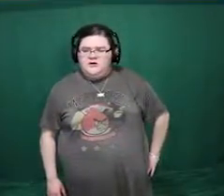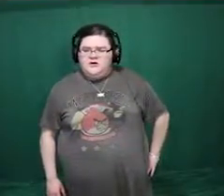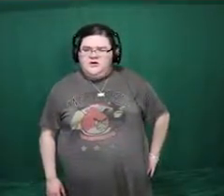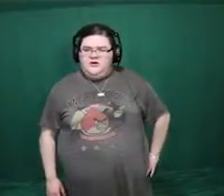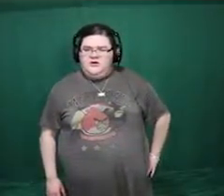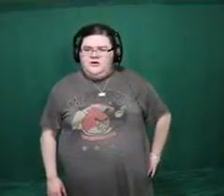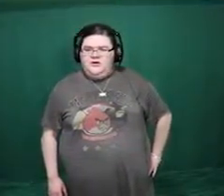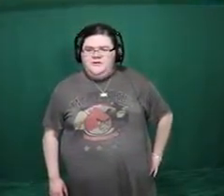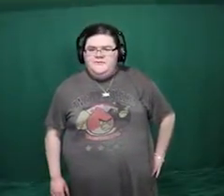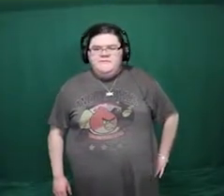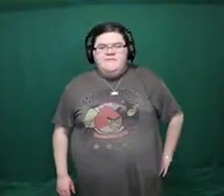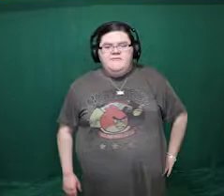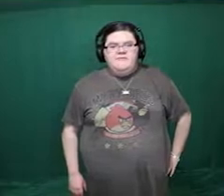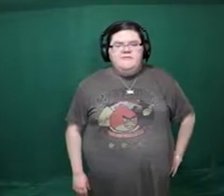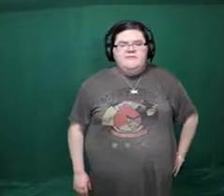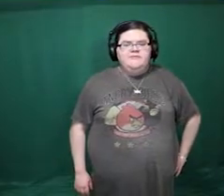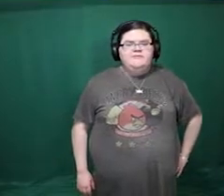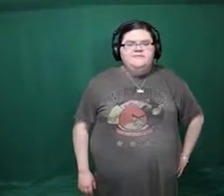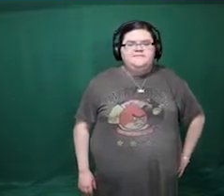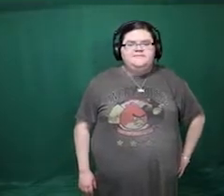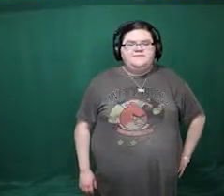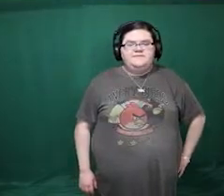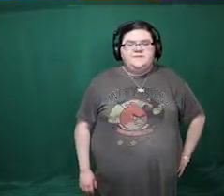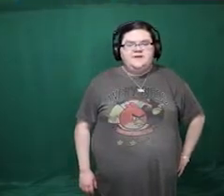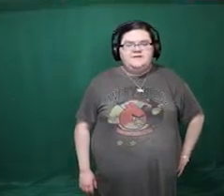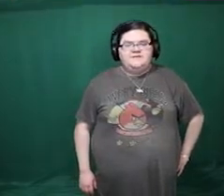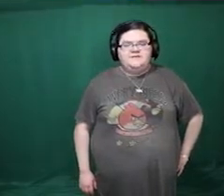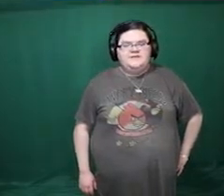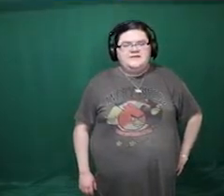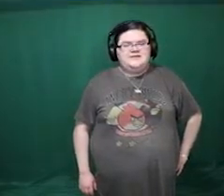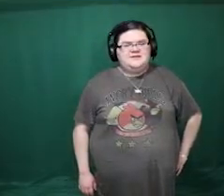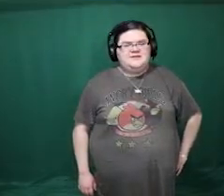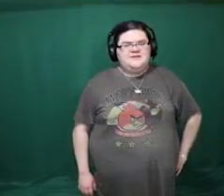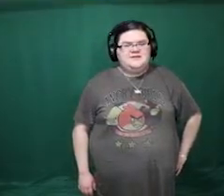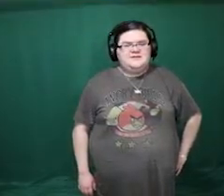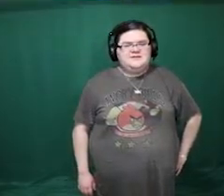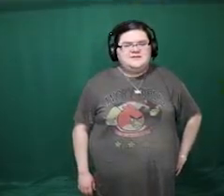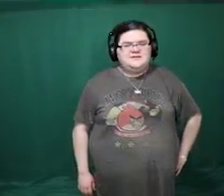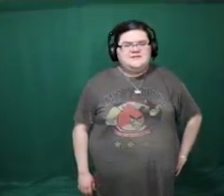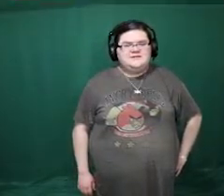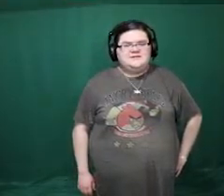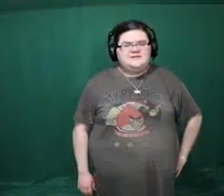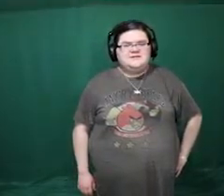Oh, okay. Wait. No. It's a big play. Is it though?